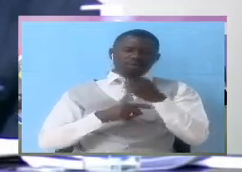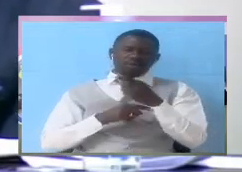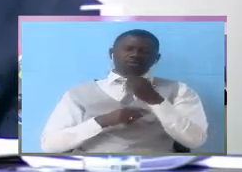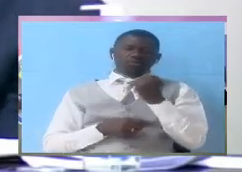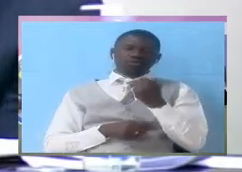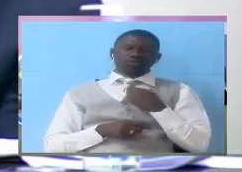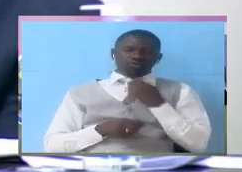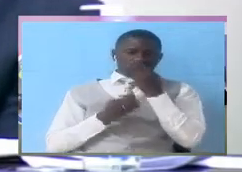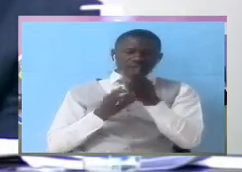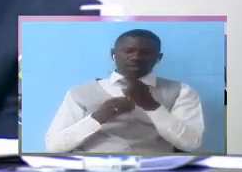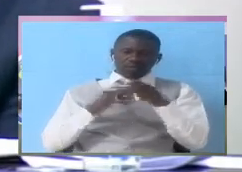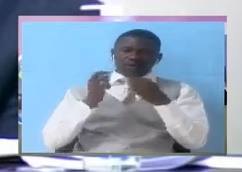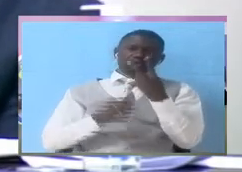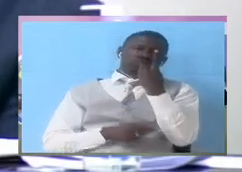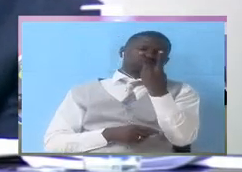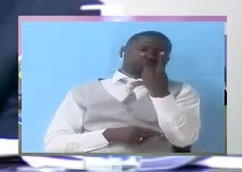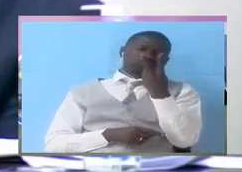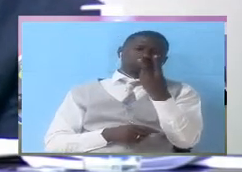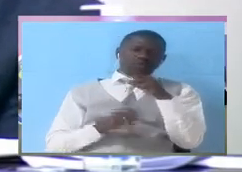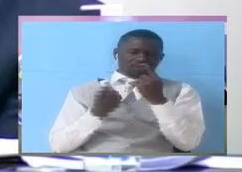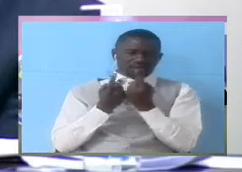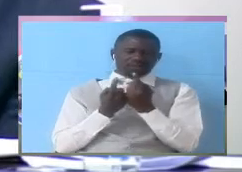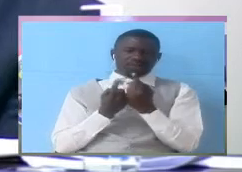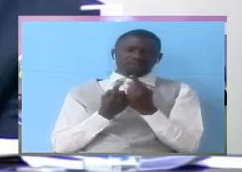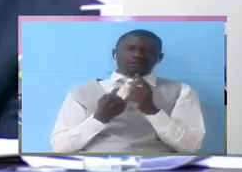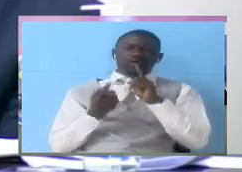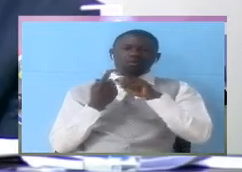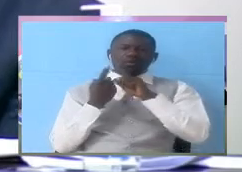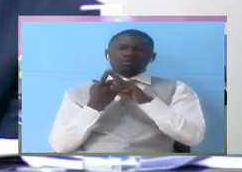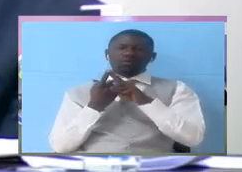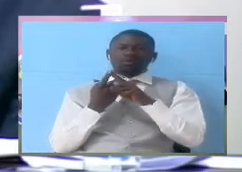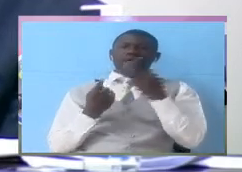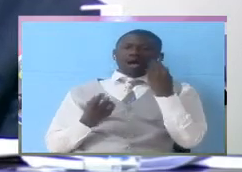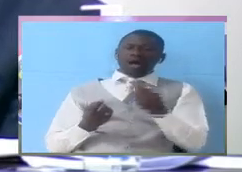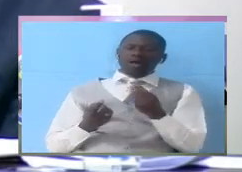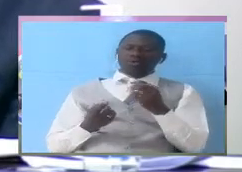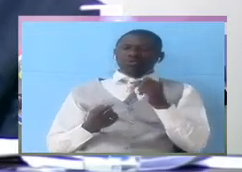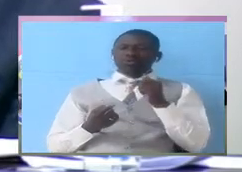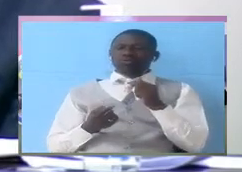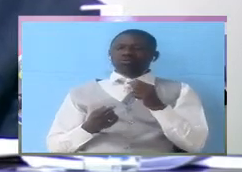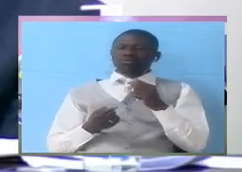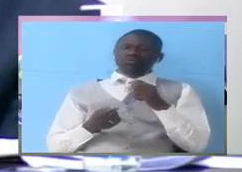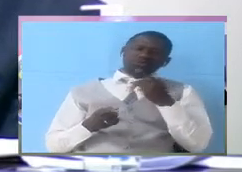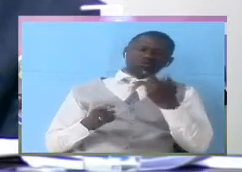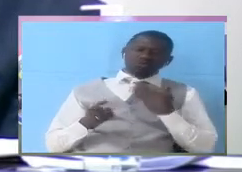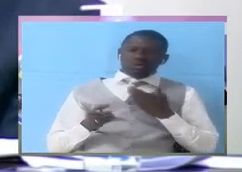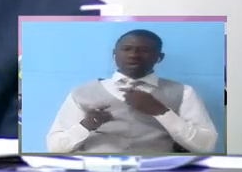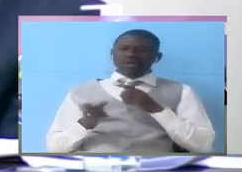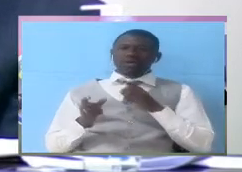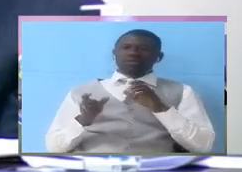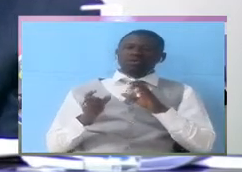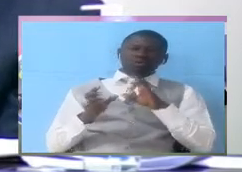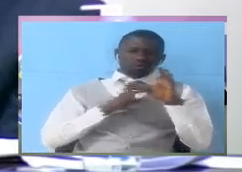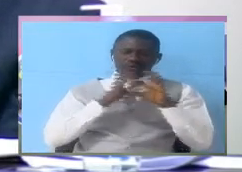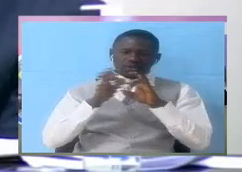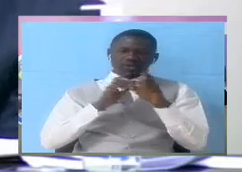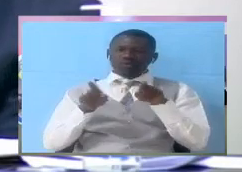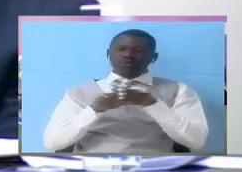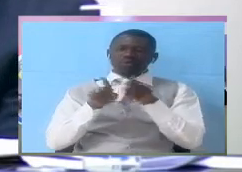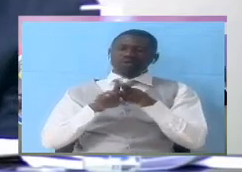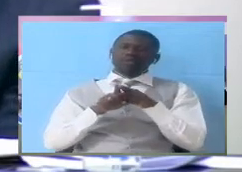your contact with the panel, how often you were in contact with them. And the other point is your responsibilities having